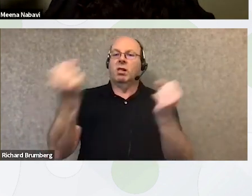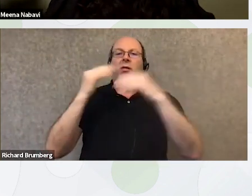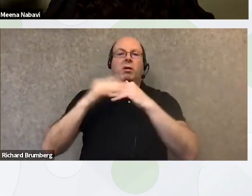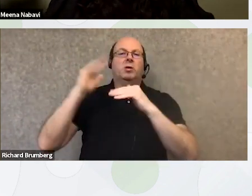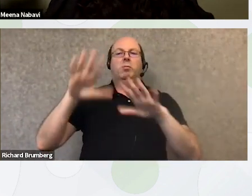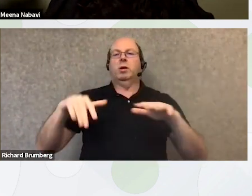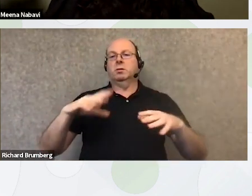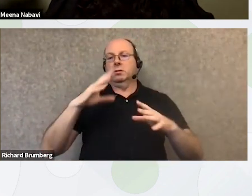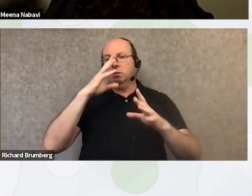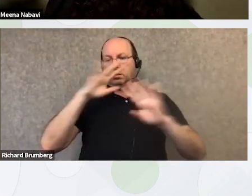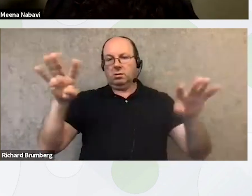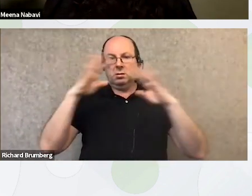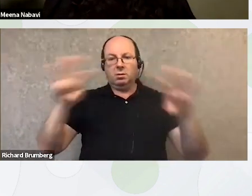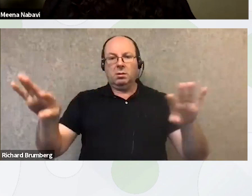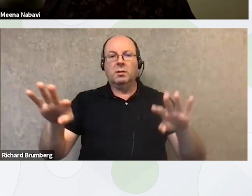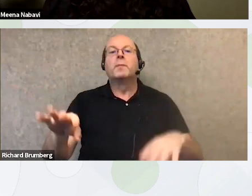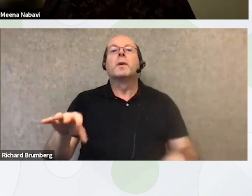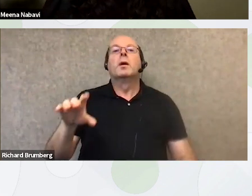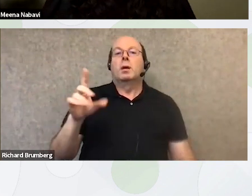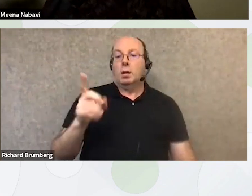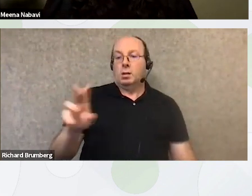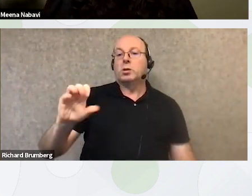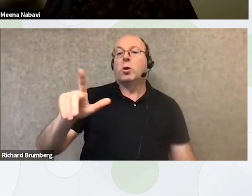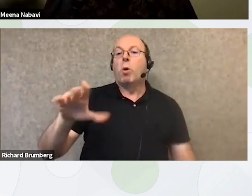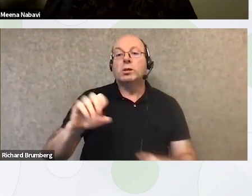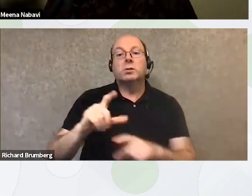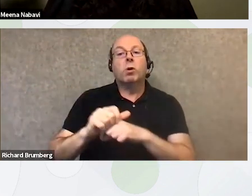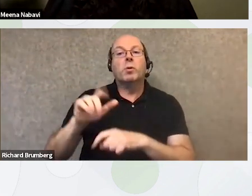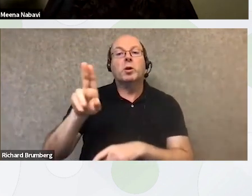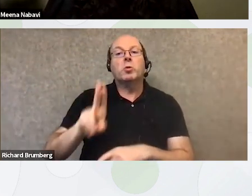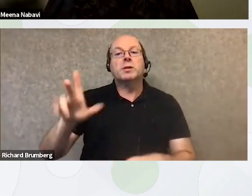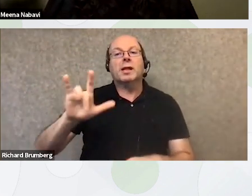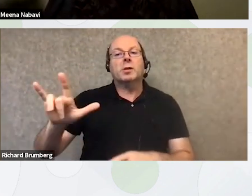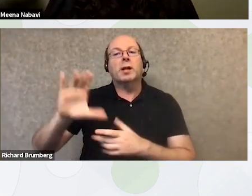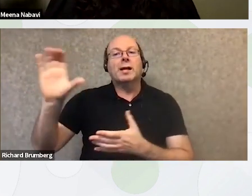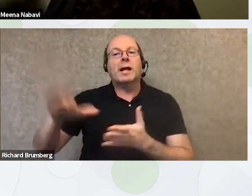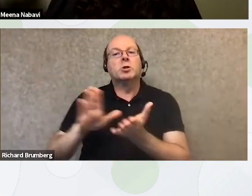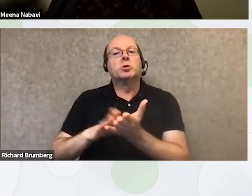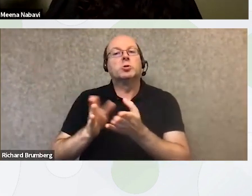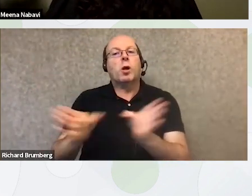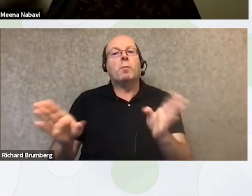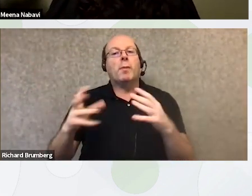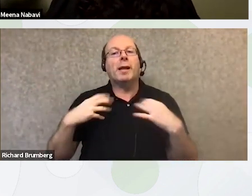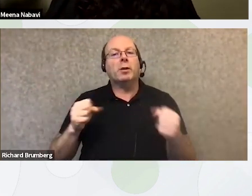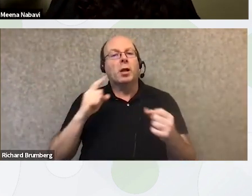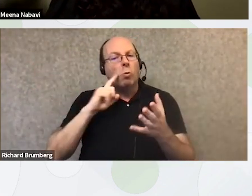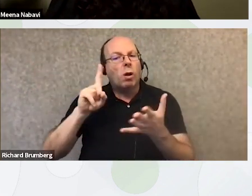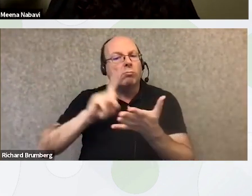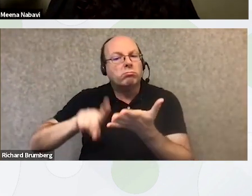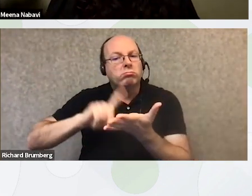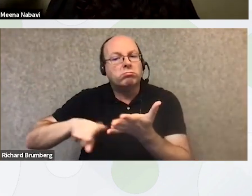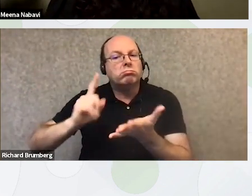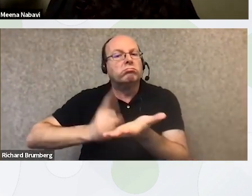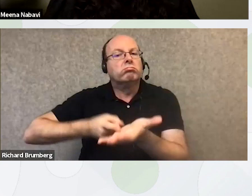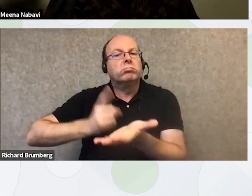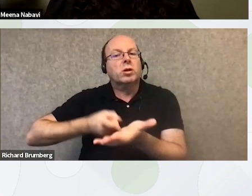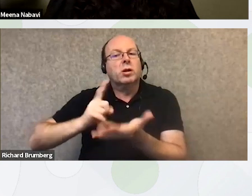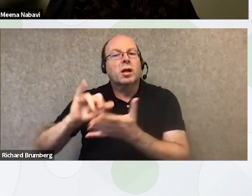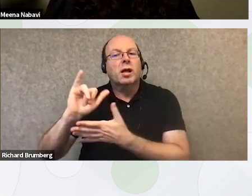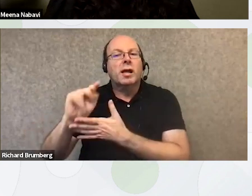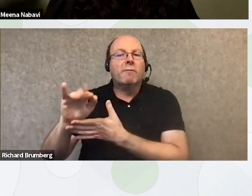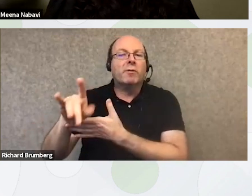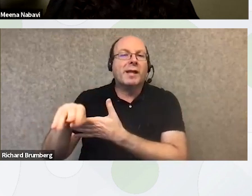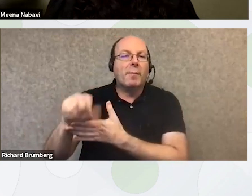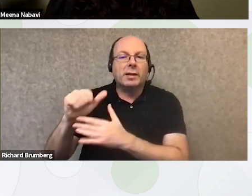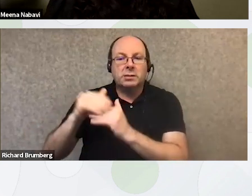presentation, Dr. Katrine Wallace from the University of Illinois at Chicago's School of Public Health will review the problem of infodemics and how we can